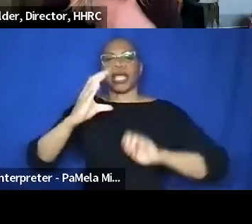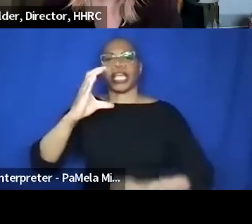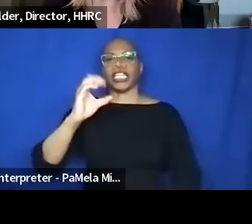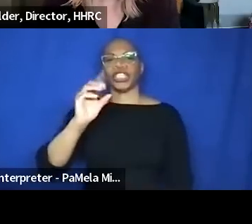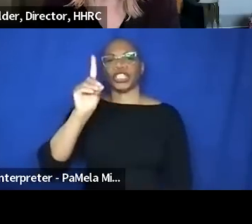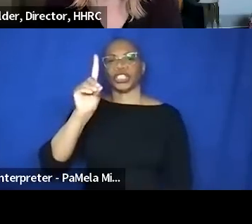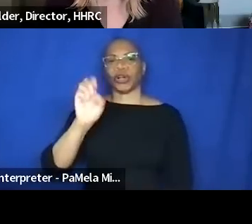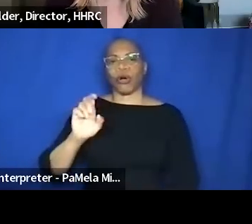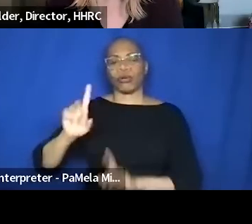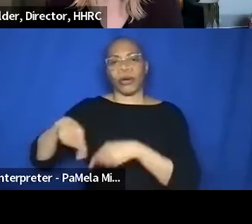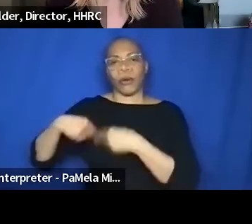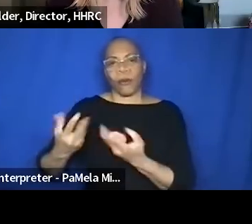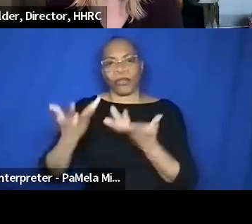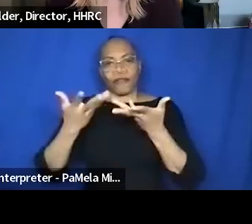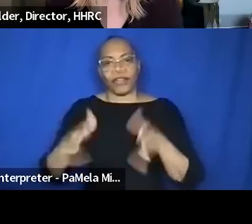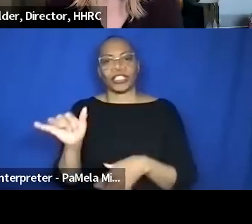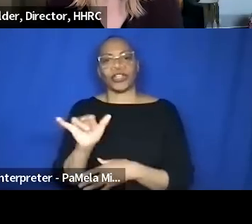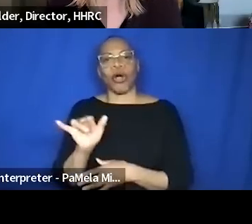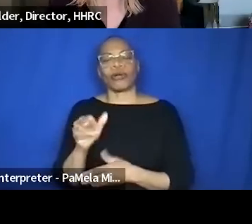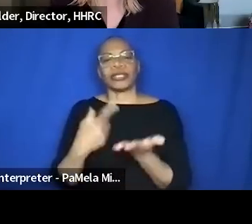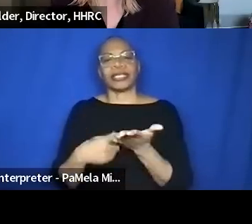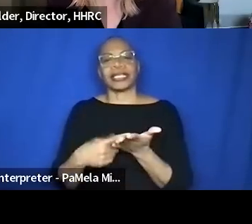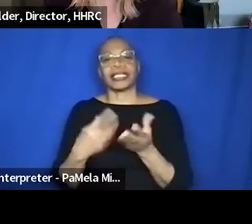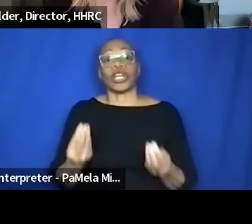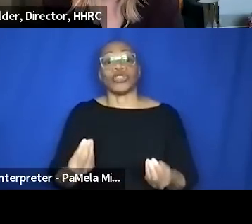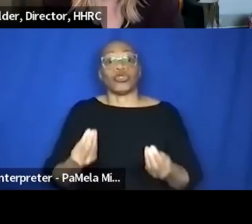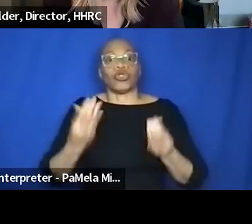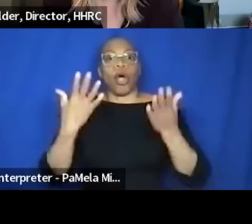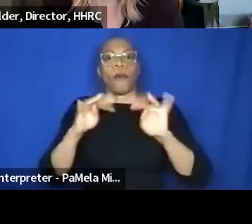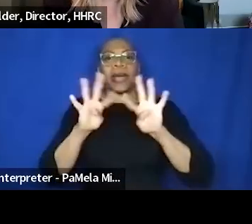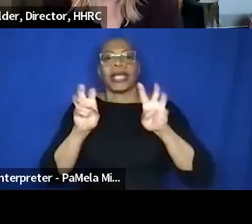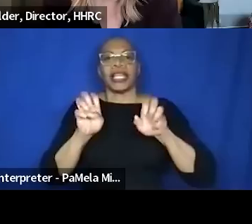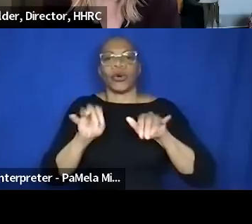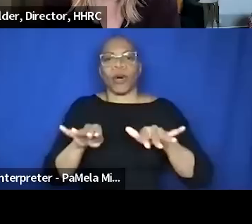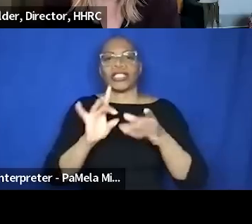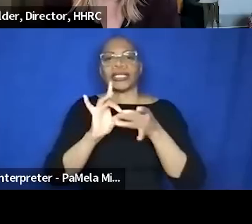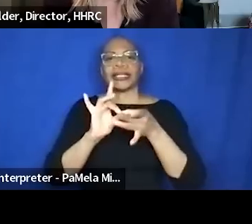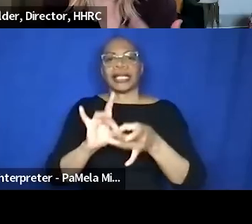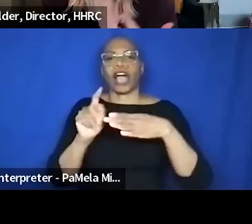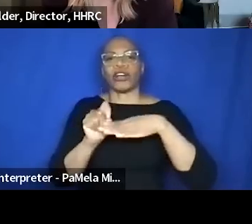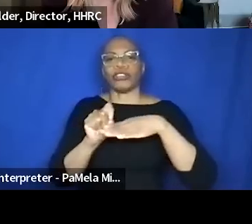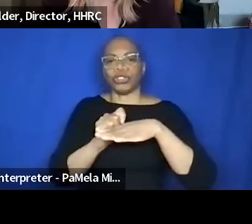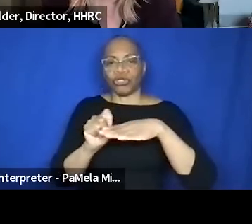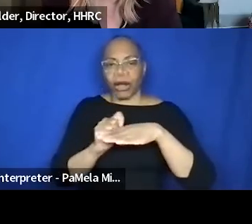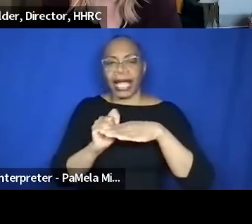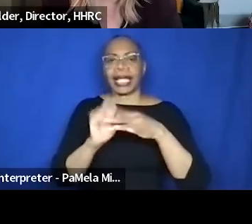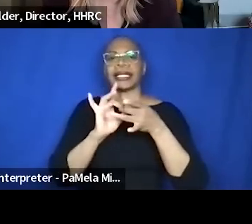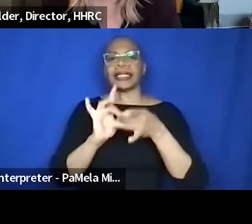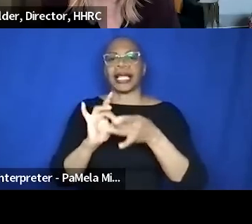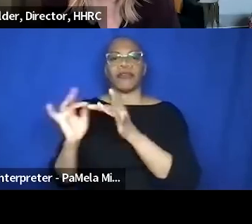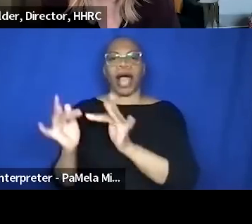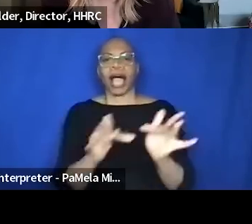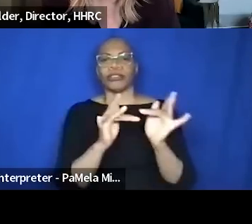up. I also wanted to mention there are a lot of questions about further training on outreach. Just wanted to